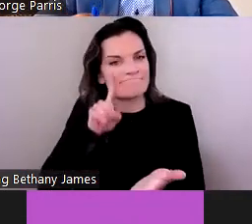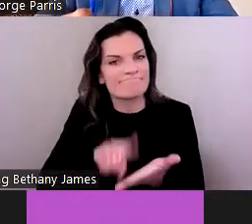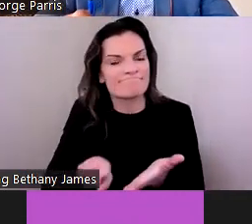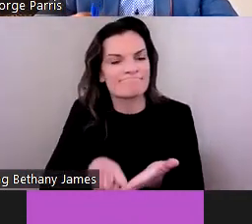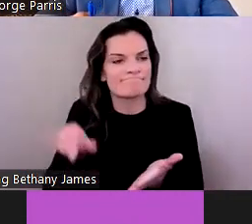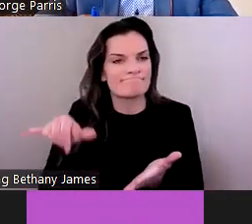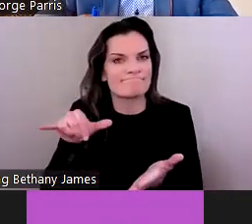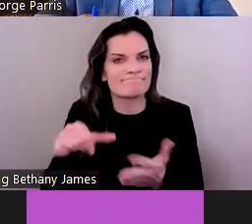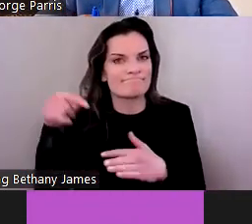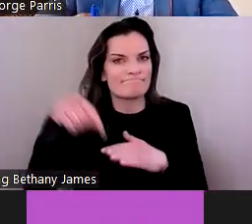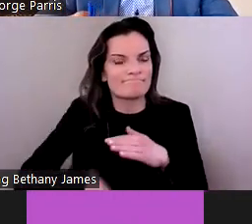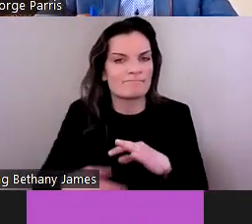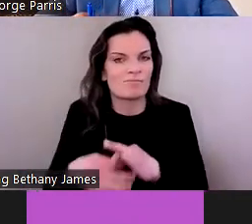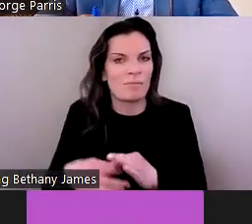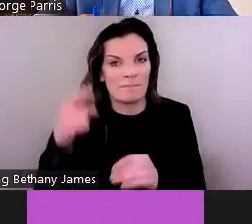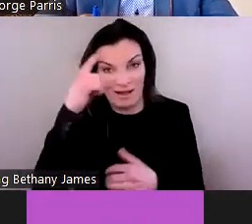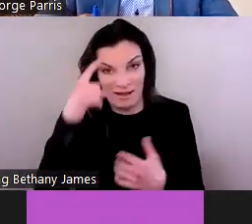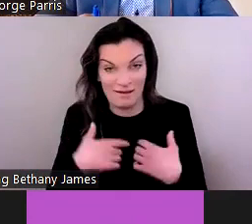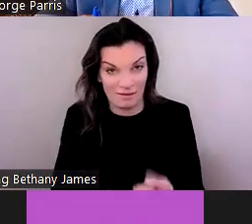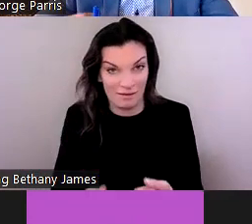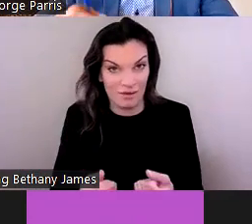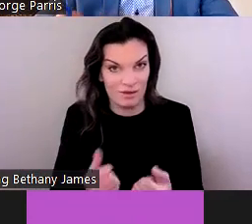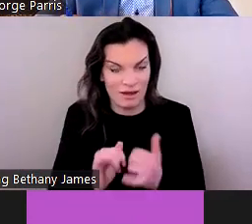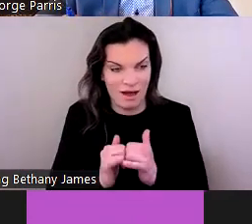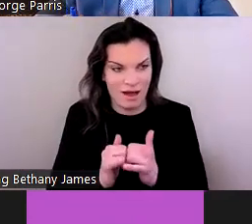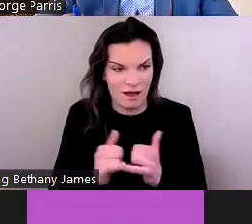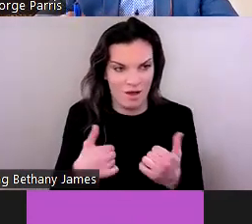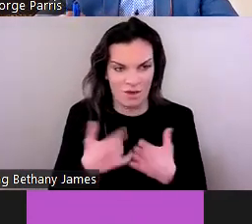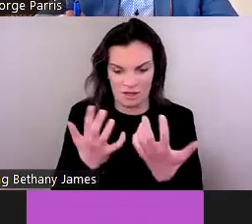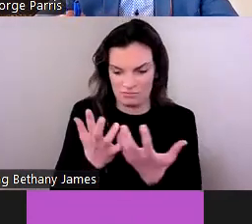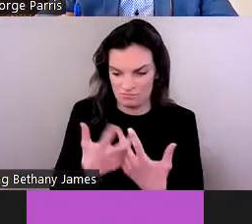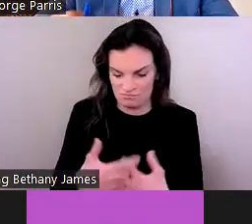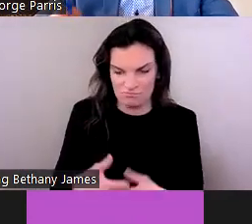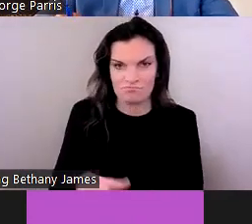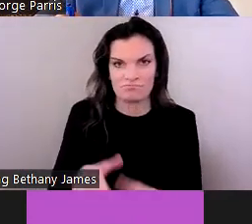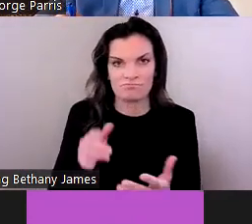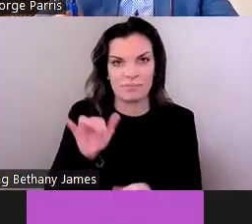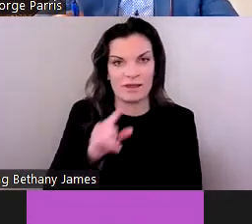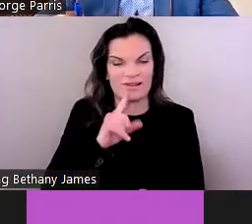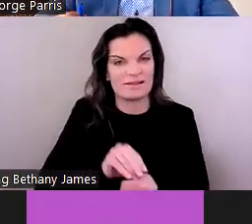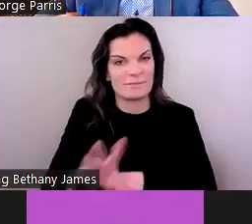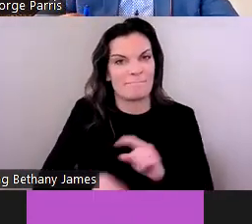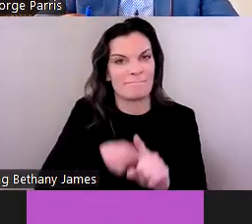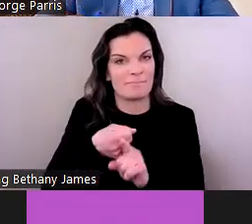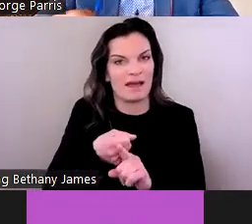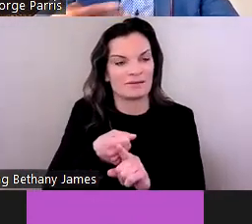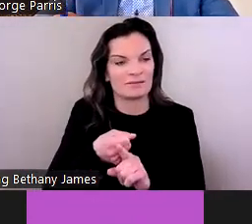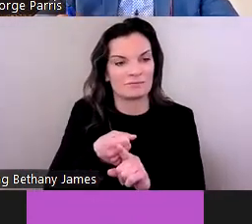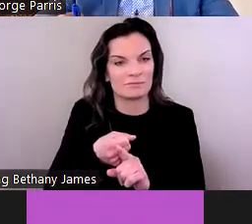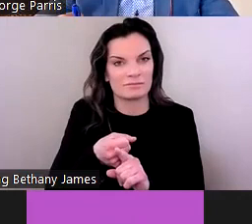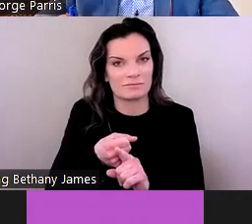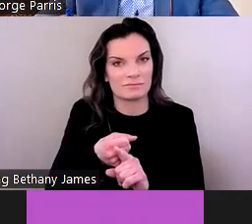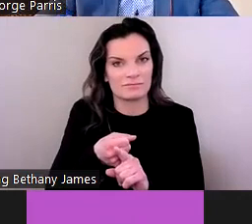are addressing mental health issues at the workplace and its impact on workers and